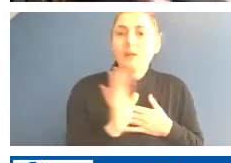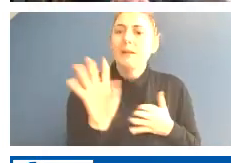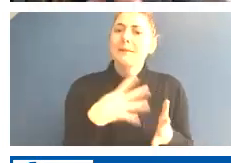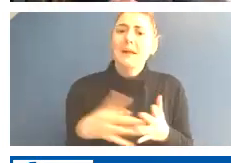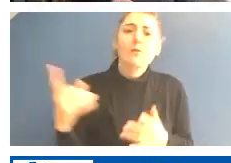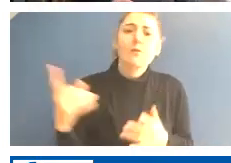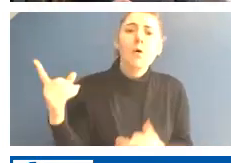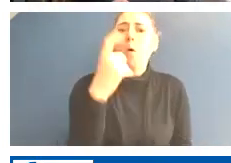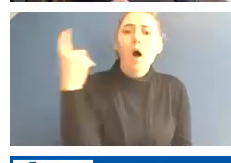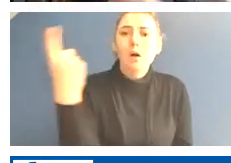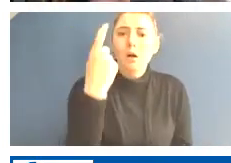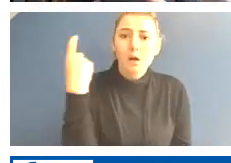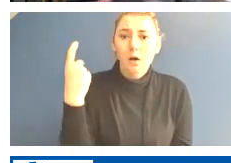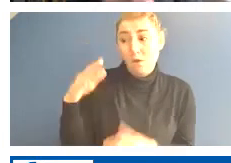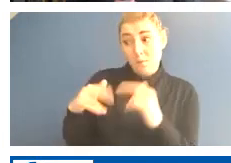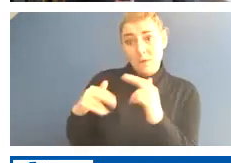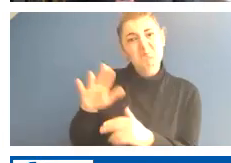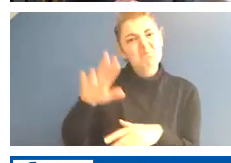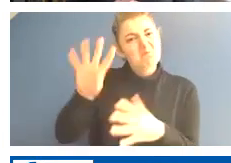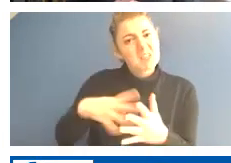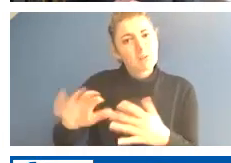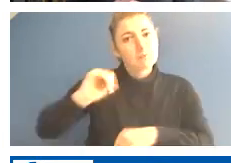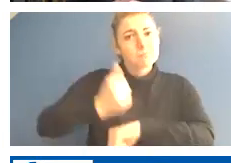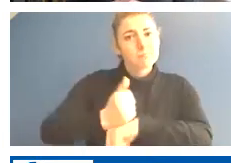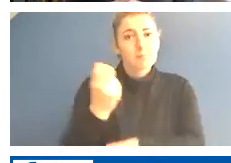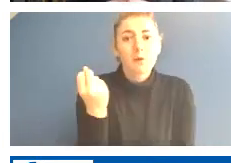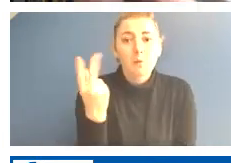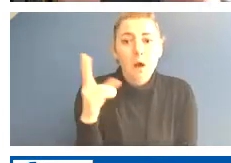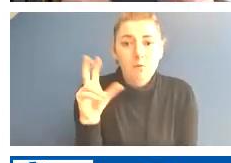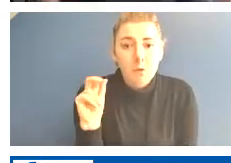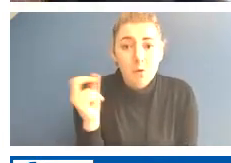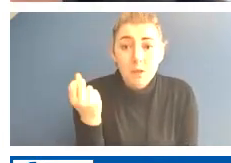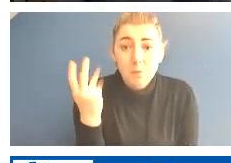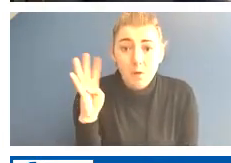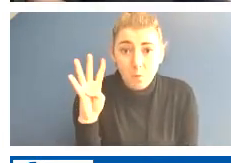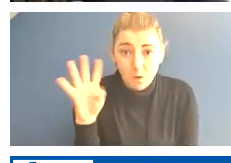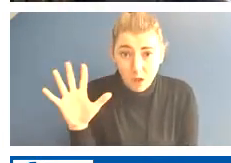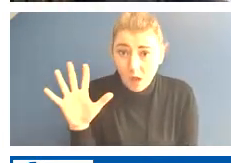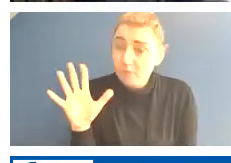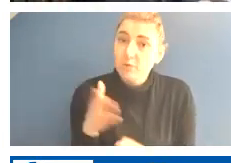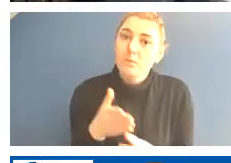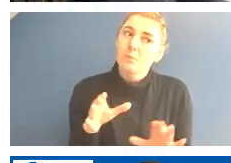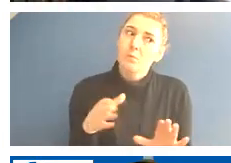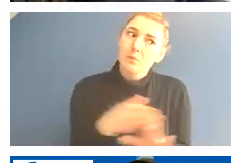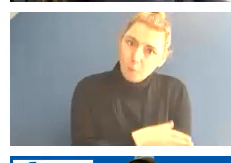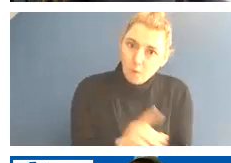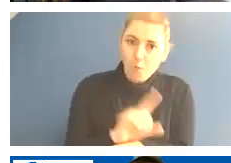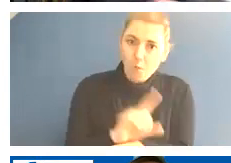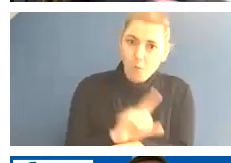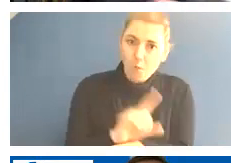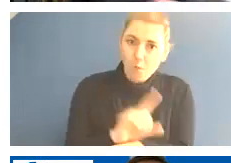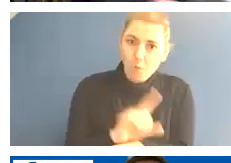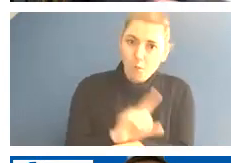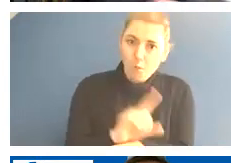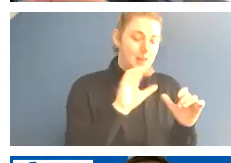around the building about 12:30 or 12:45. Let's stay ahead of that curve of sensory